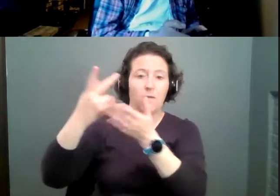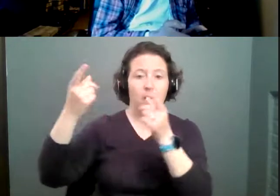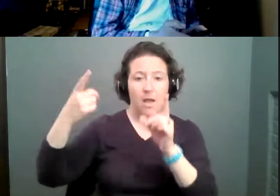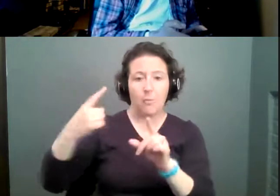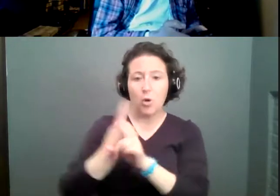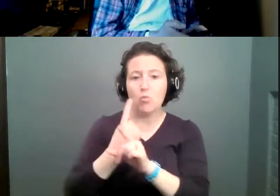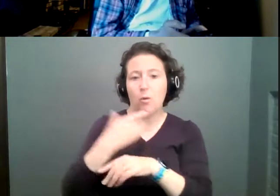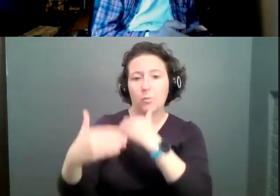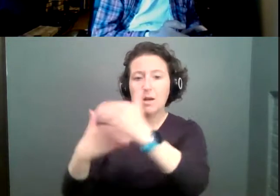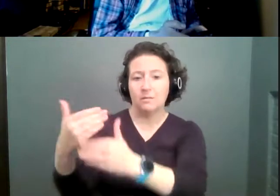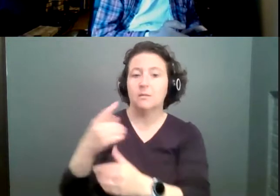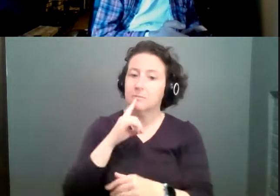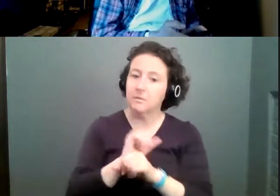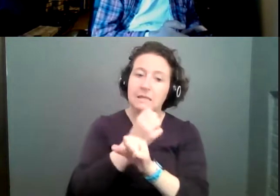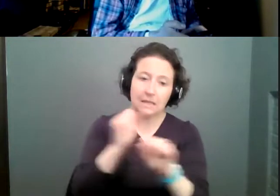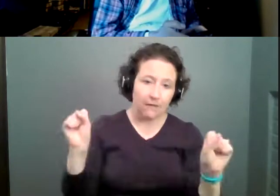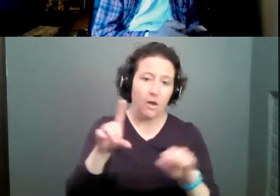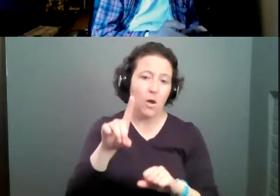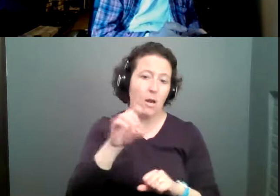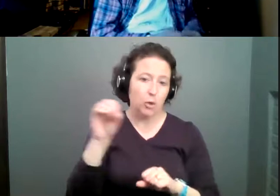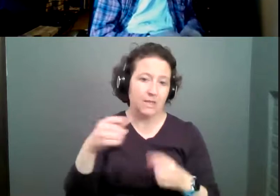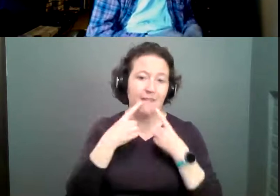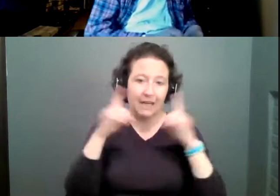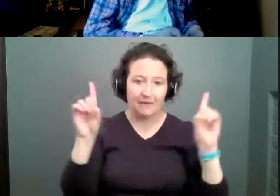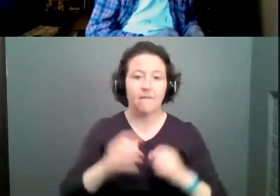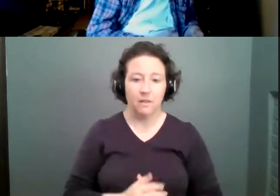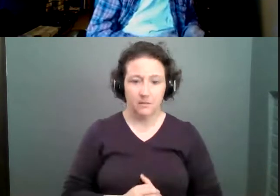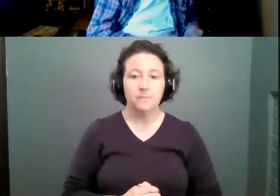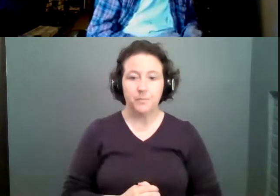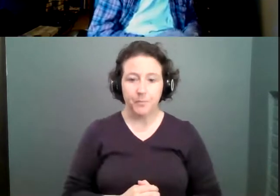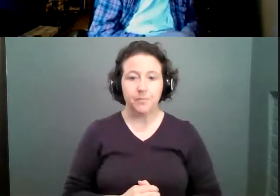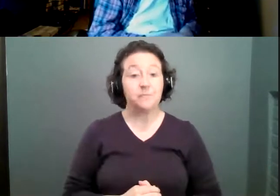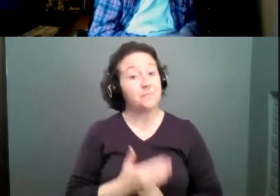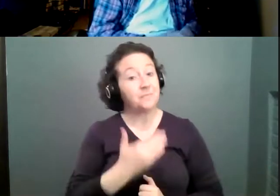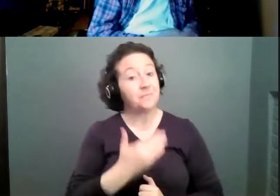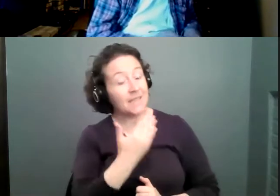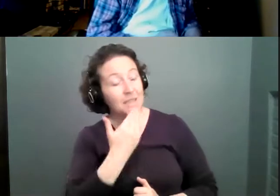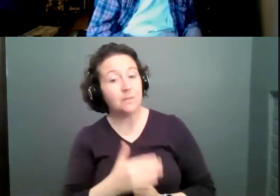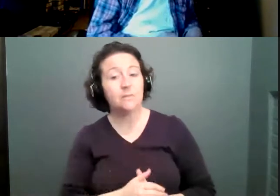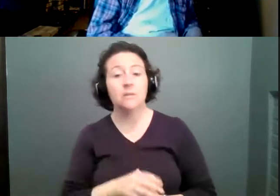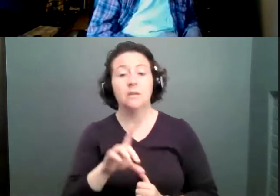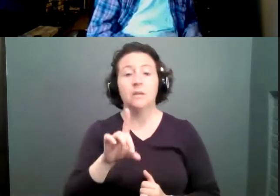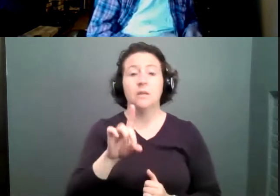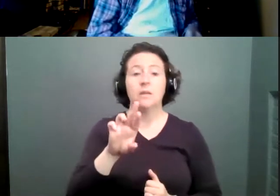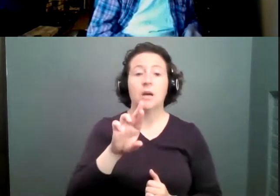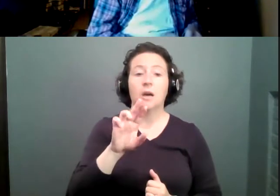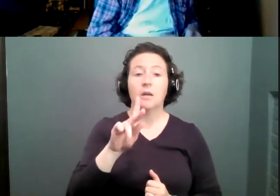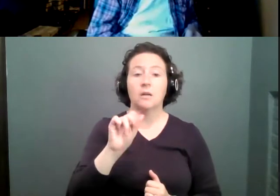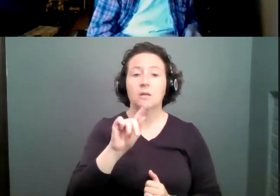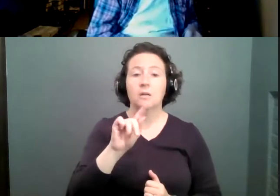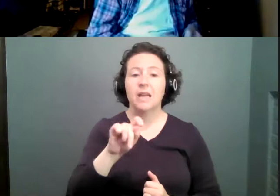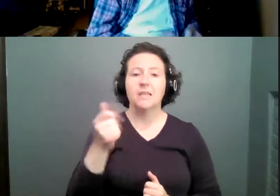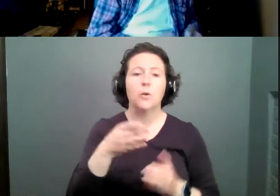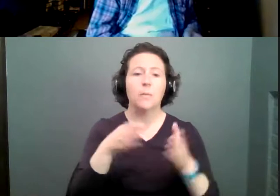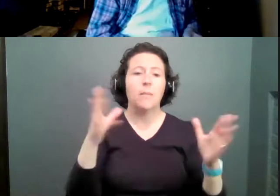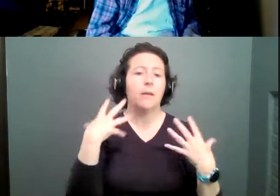are definitely safe and 100% effective. Thank you. Dr. Katz, a couple of public health questions for